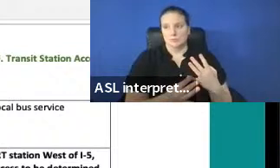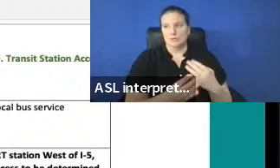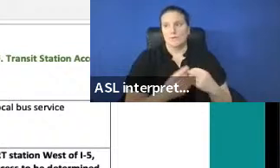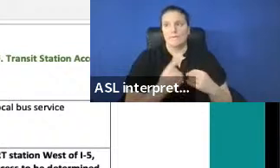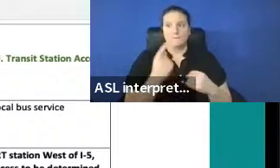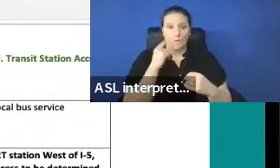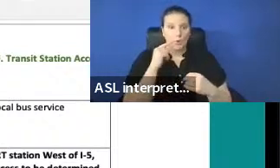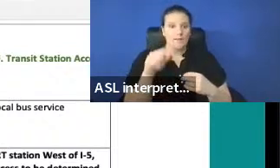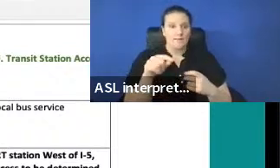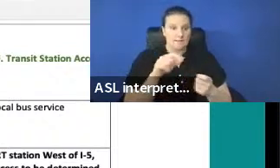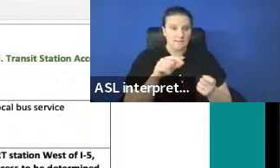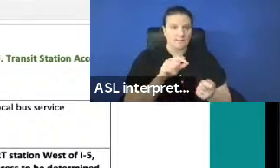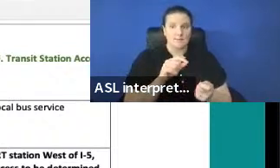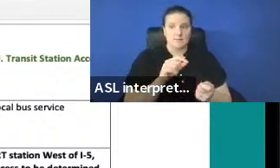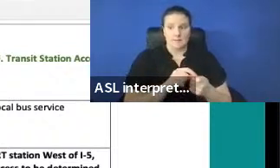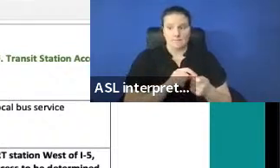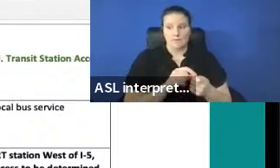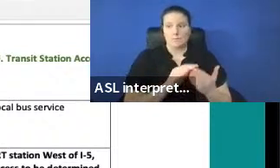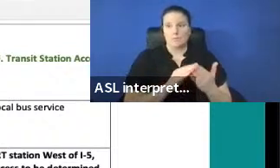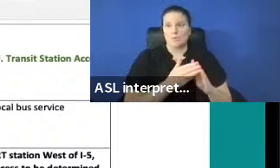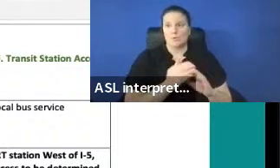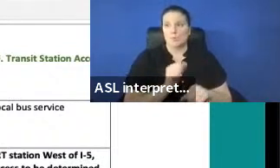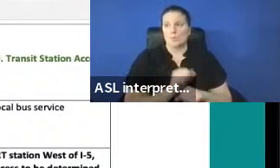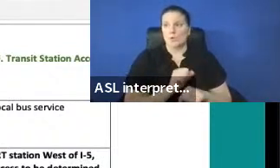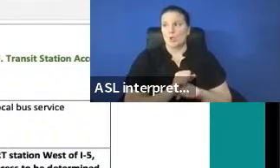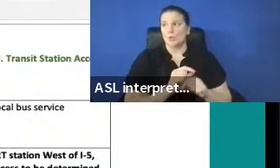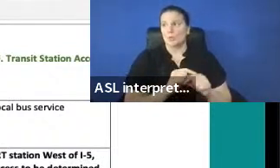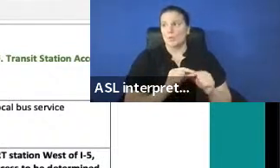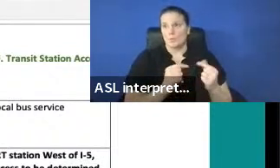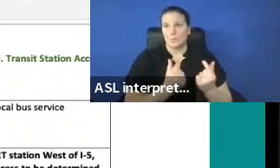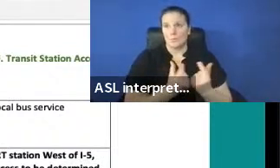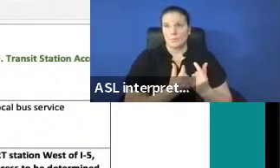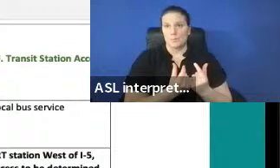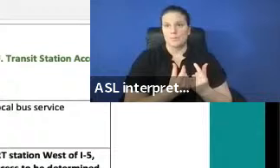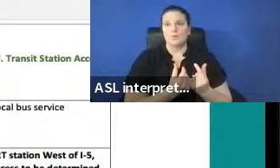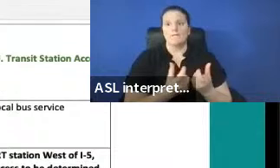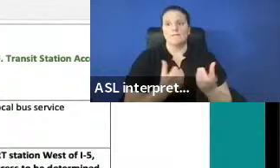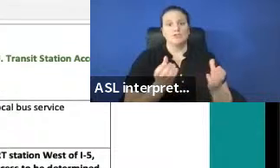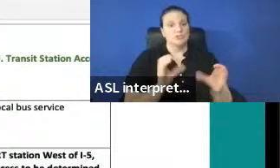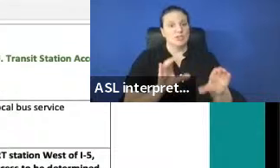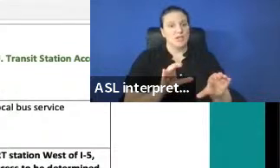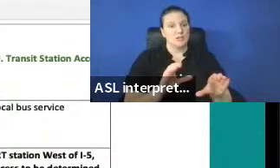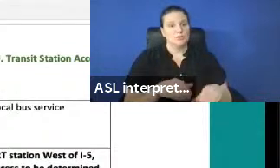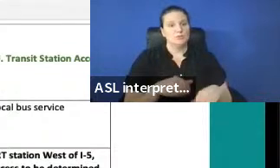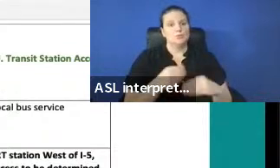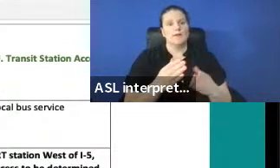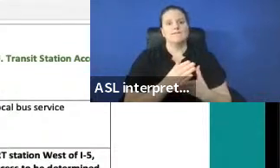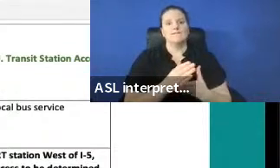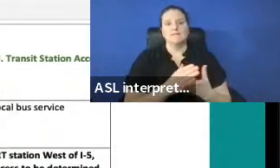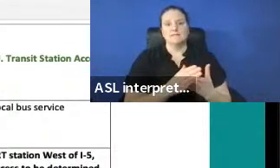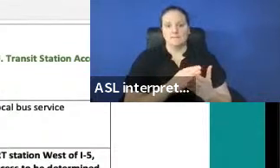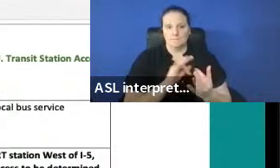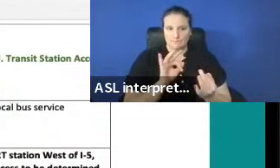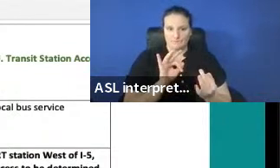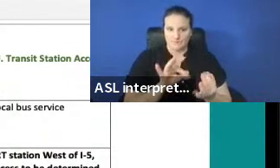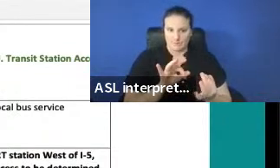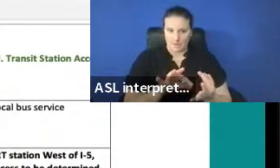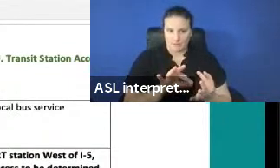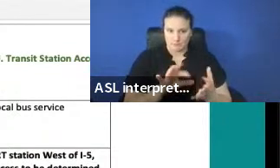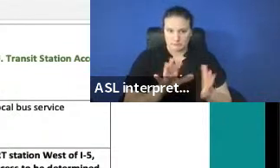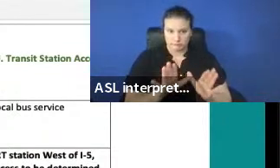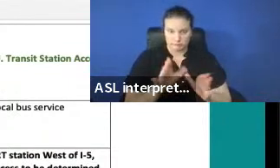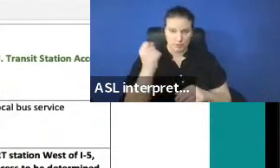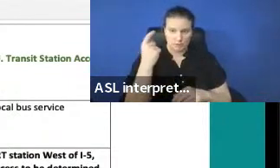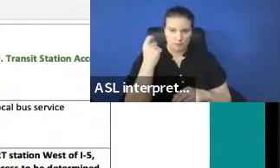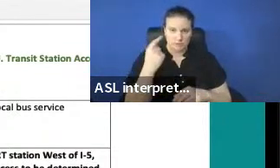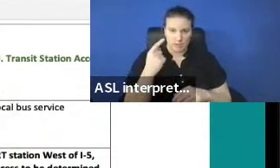for this particular community working group a chance to give some feedback,